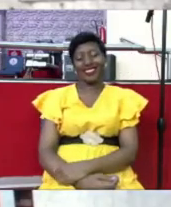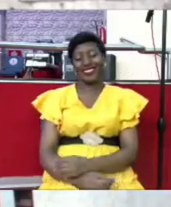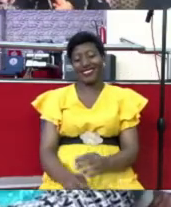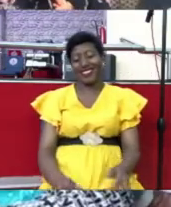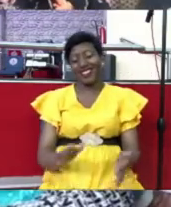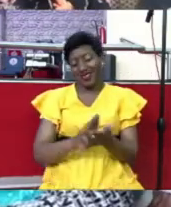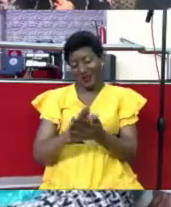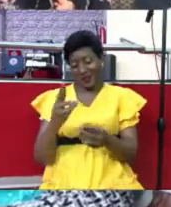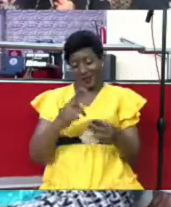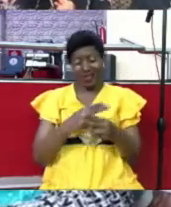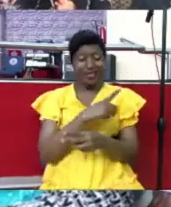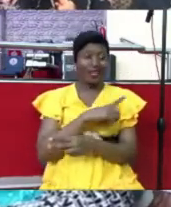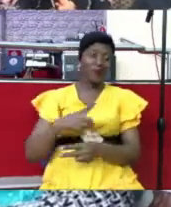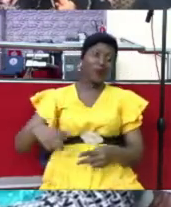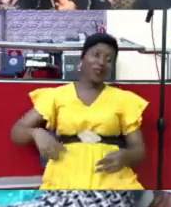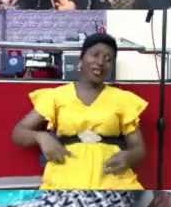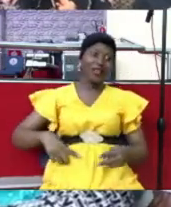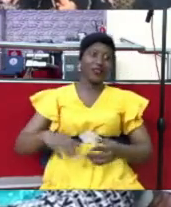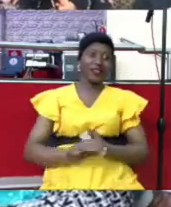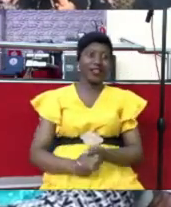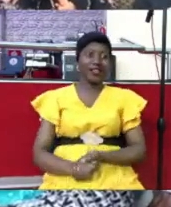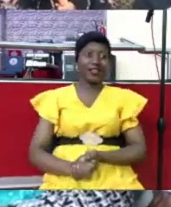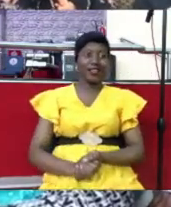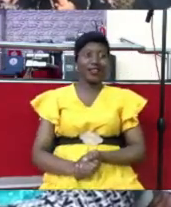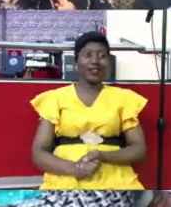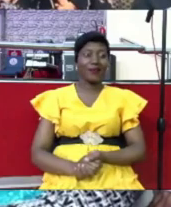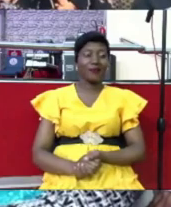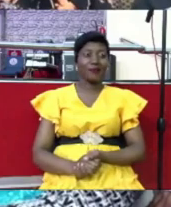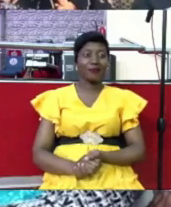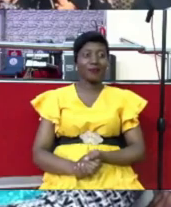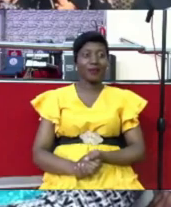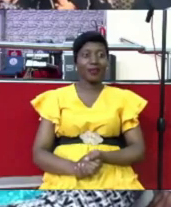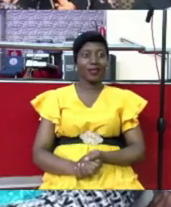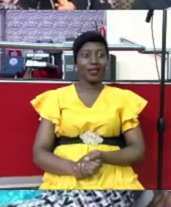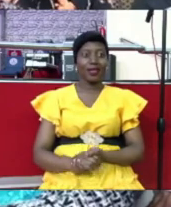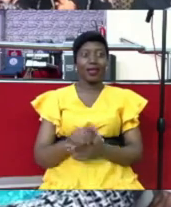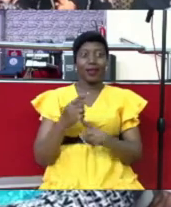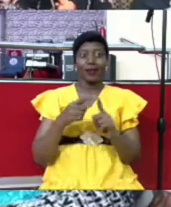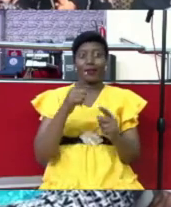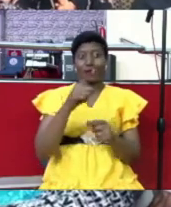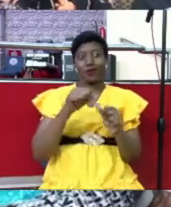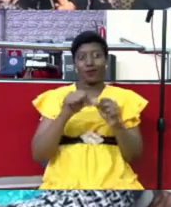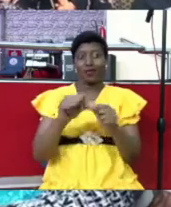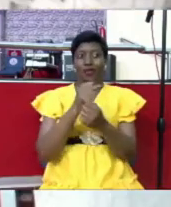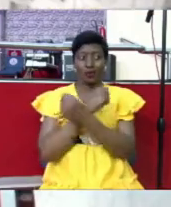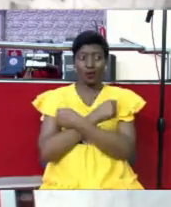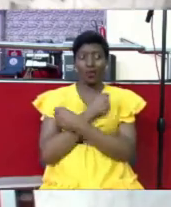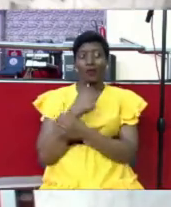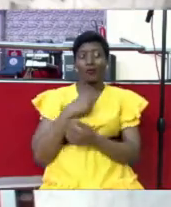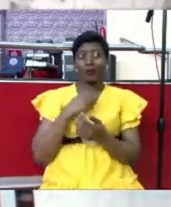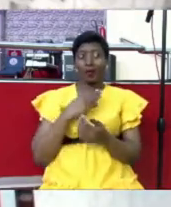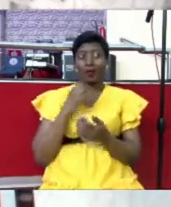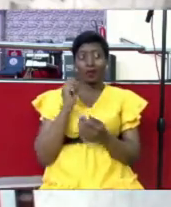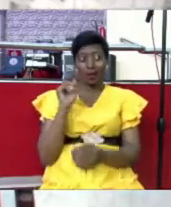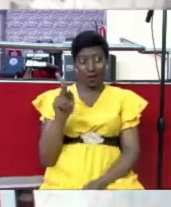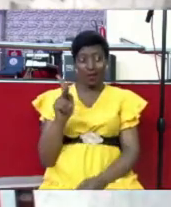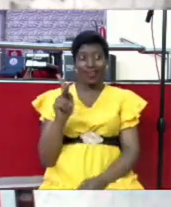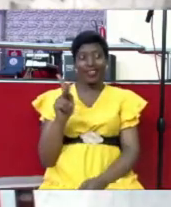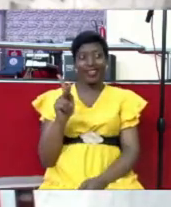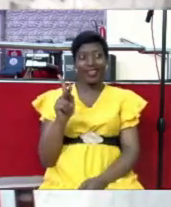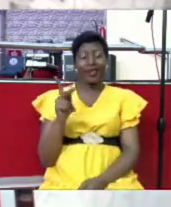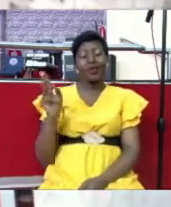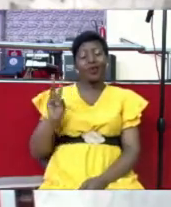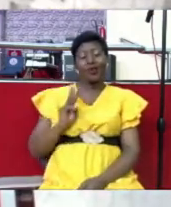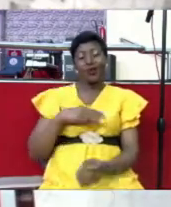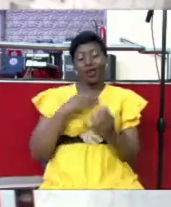Praise the name of the Lord. Bwana Yesu apewe sifa. Bado tunapendana. You know what we are trying to do? We are trying to